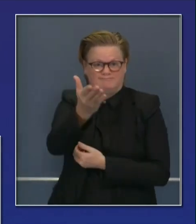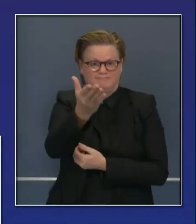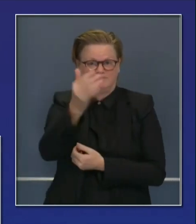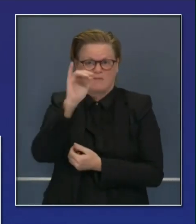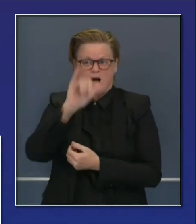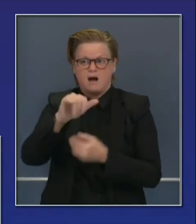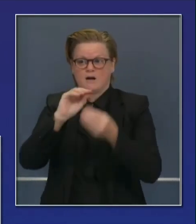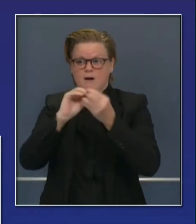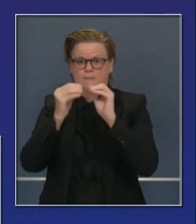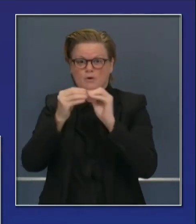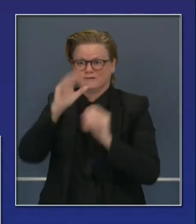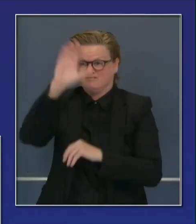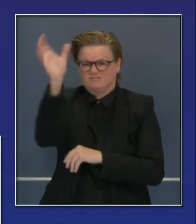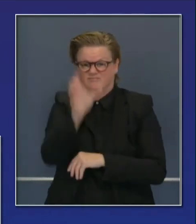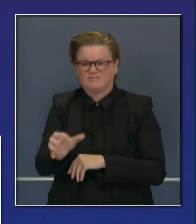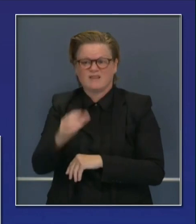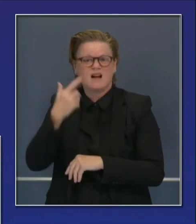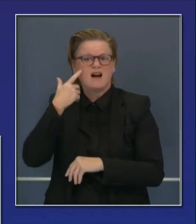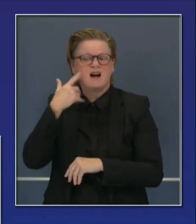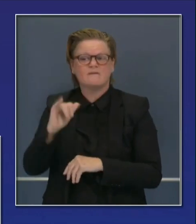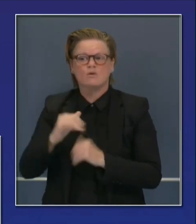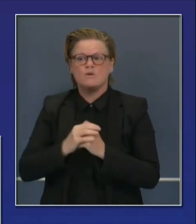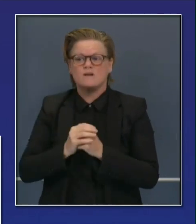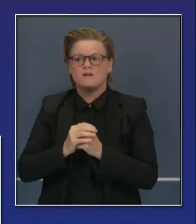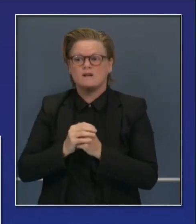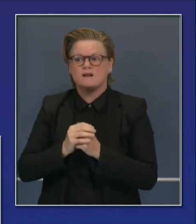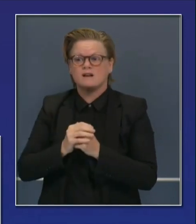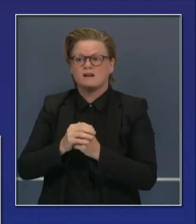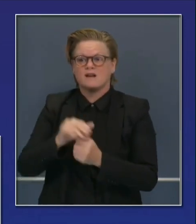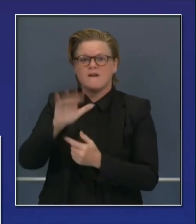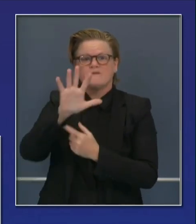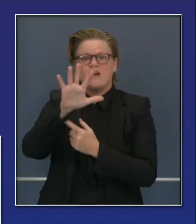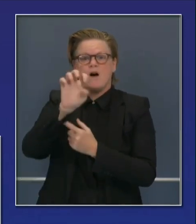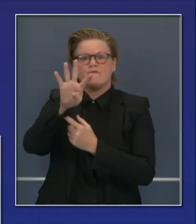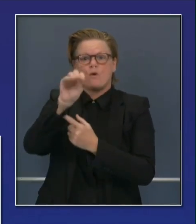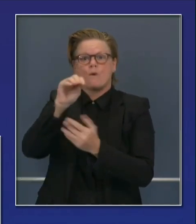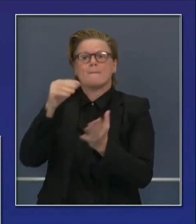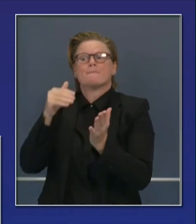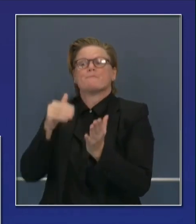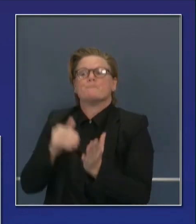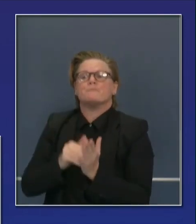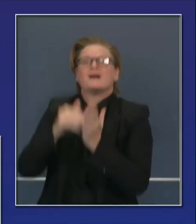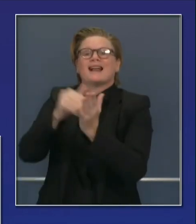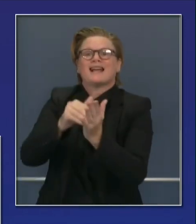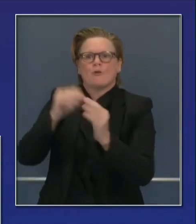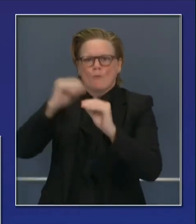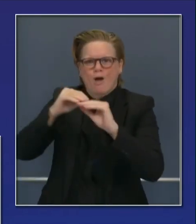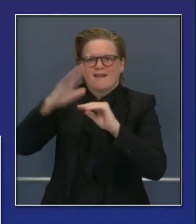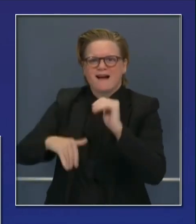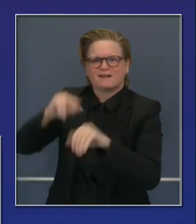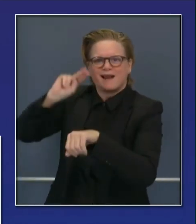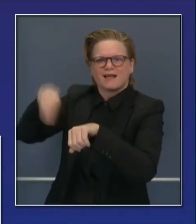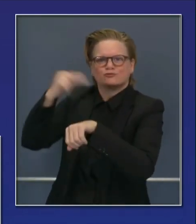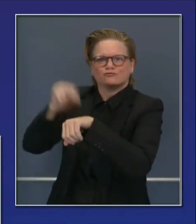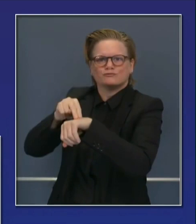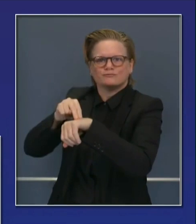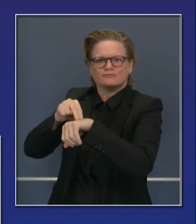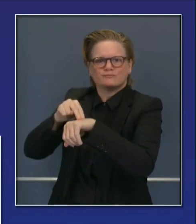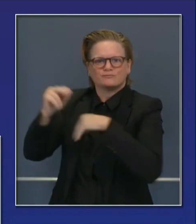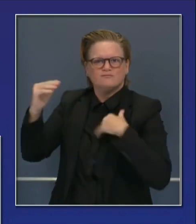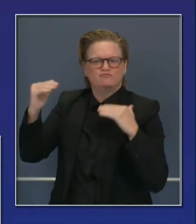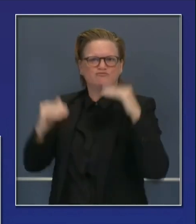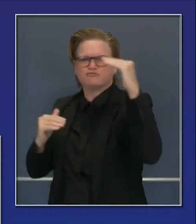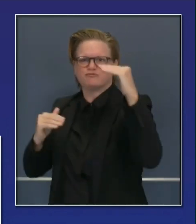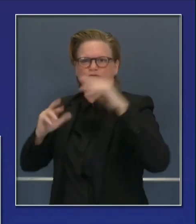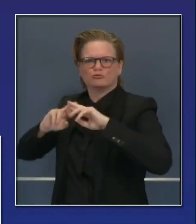state, has 40 million more masks than the national stockpile, the United States itself. We have